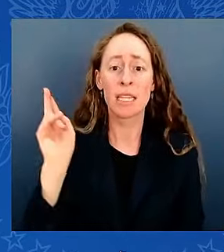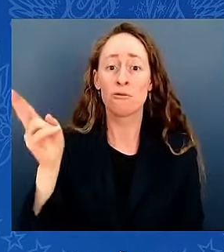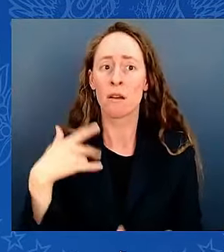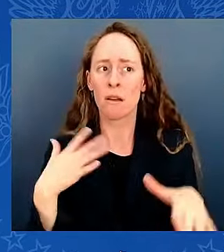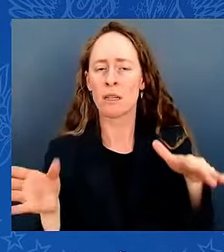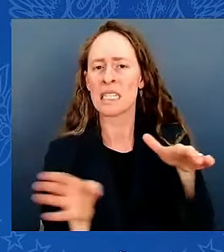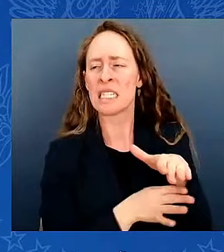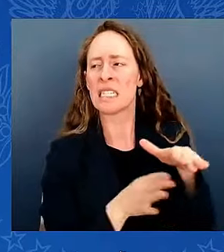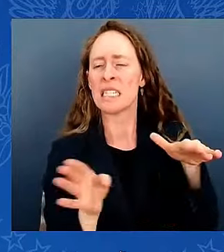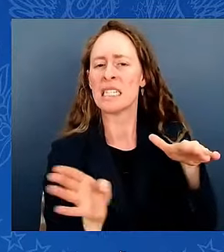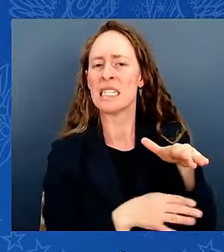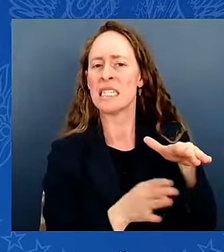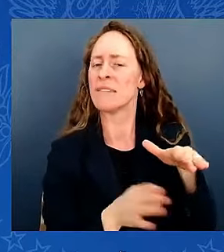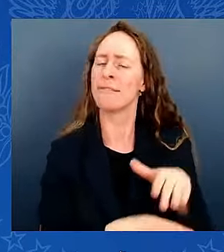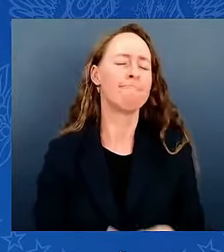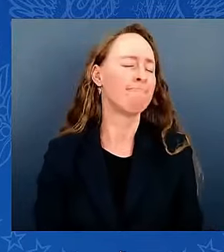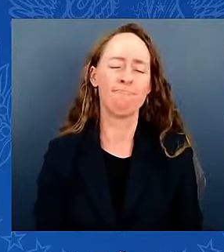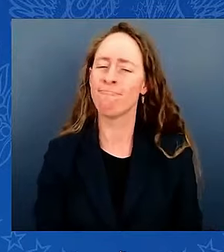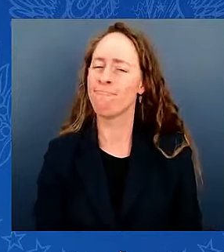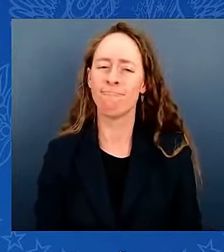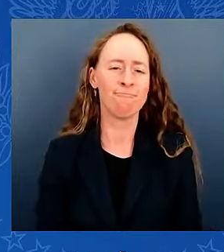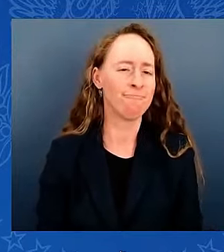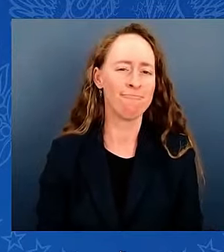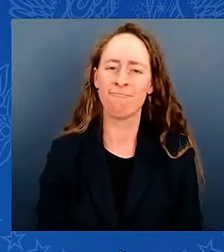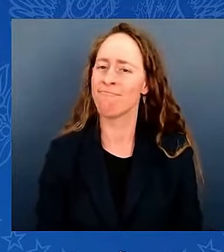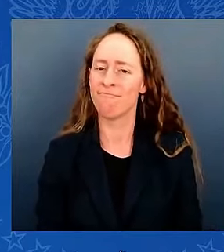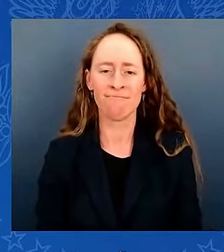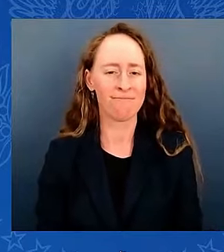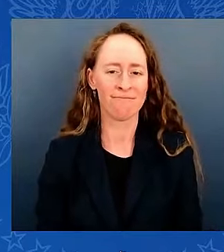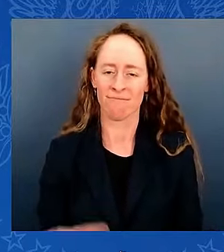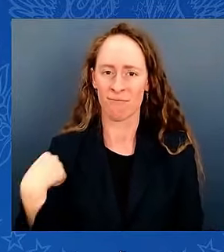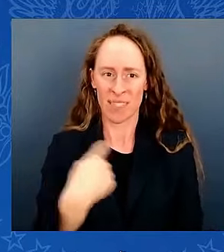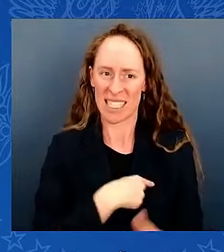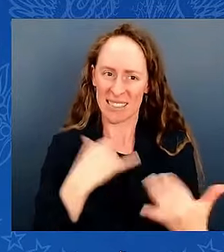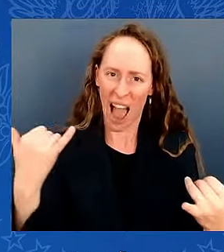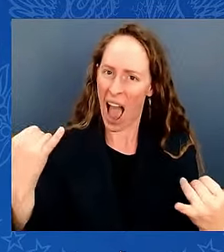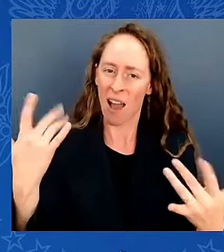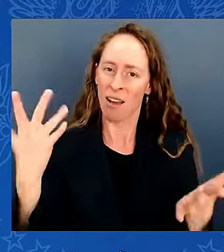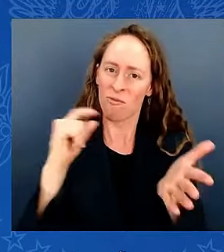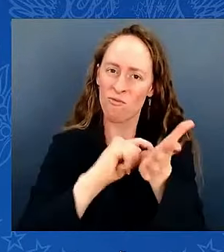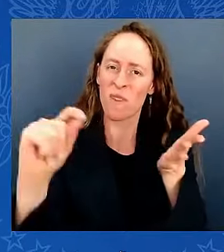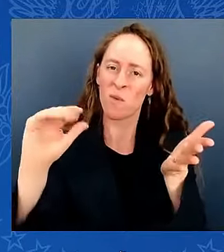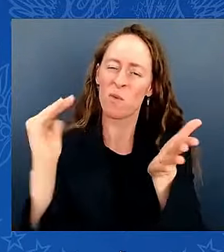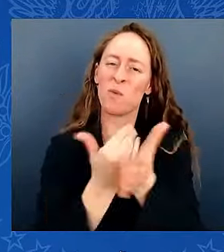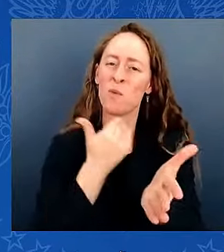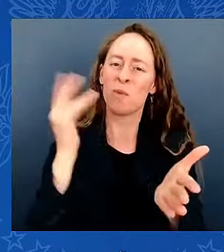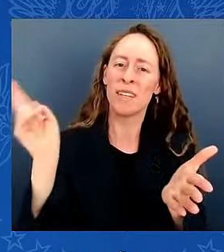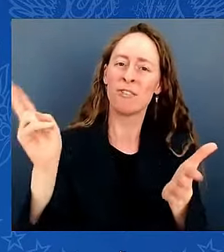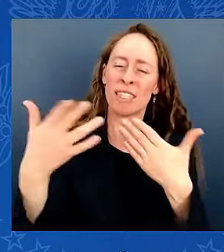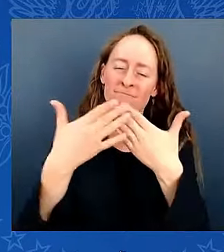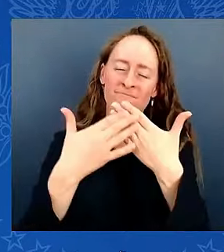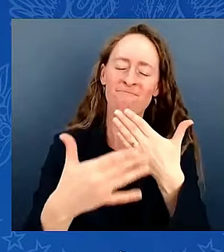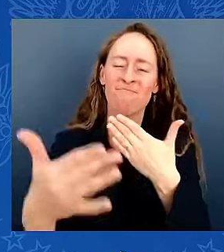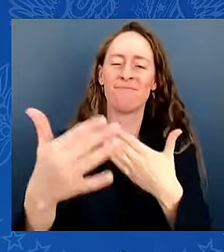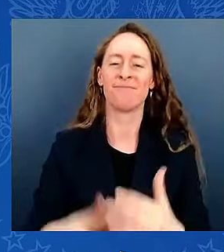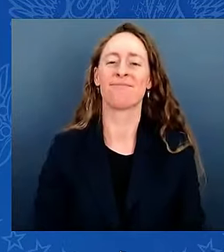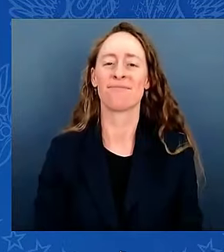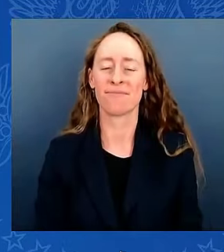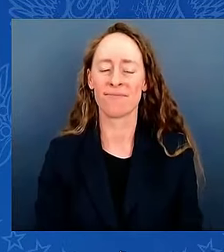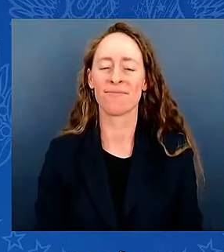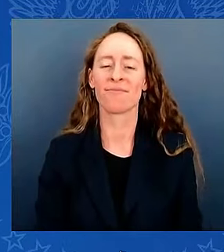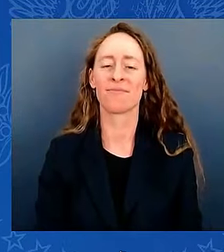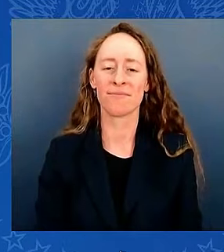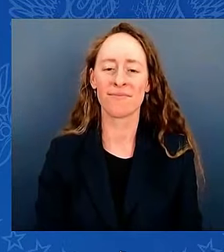I know it because I've seen it. I've been vice president to the first Black president in American history,